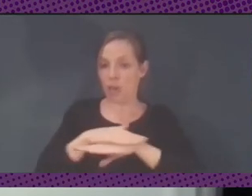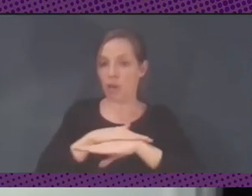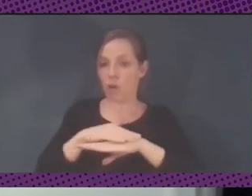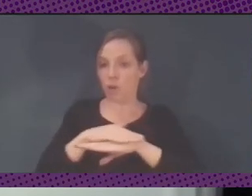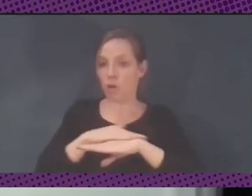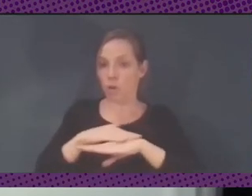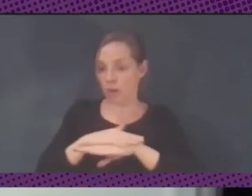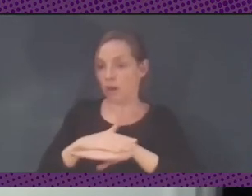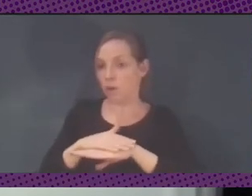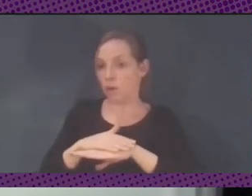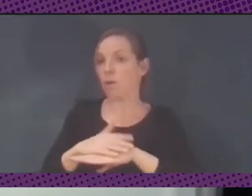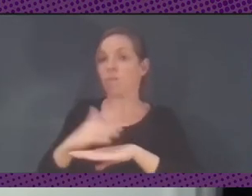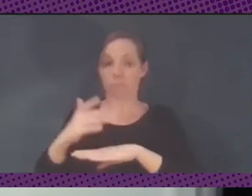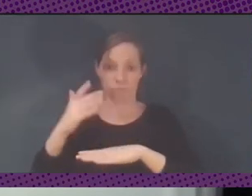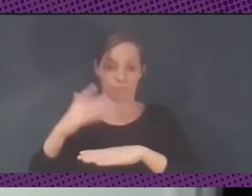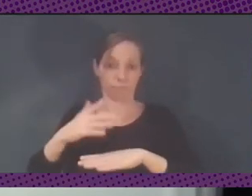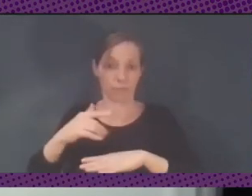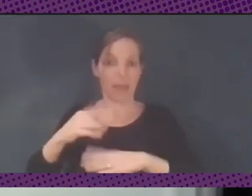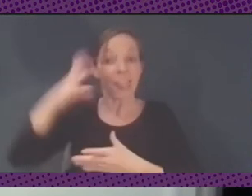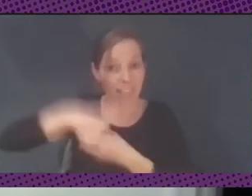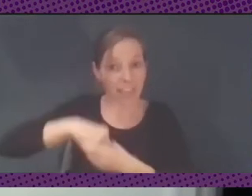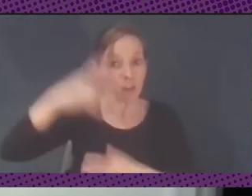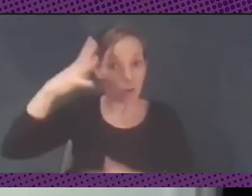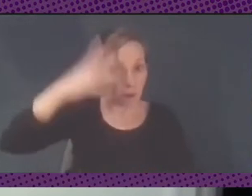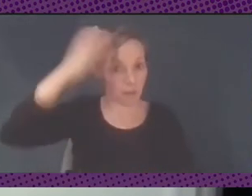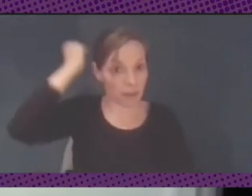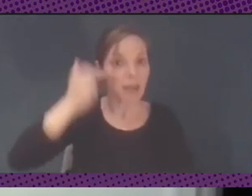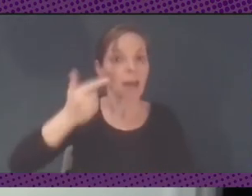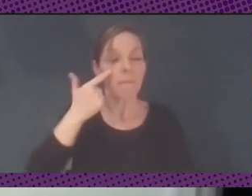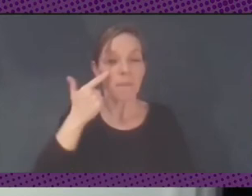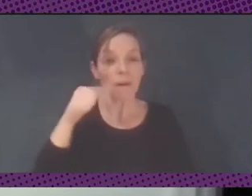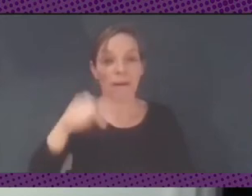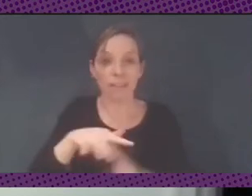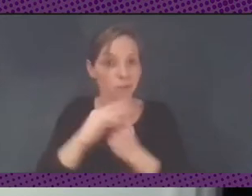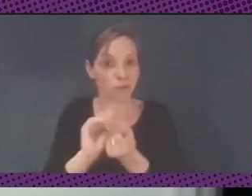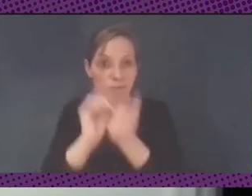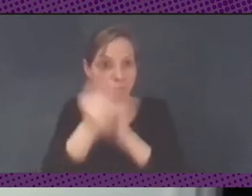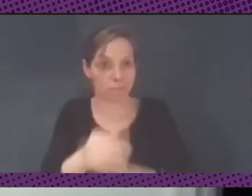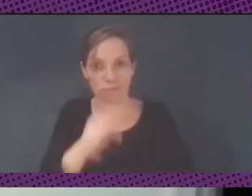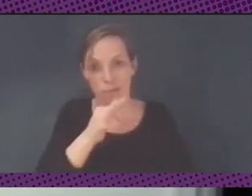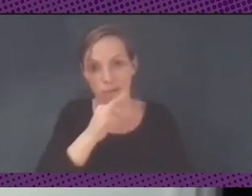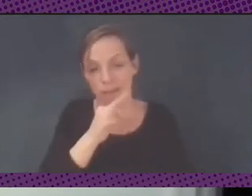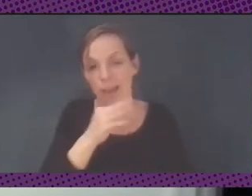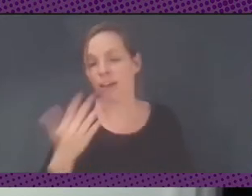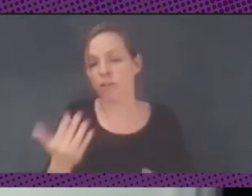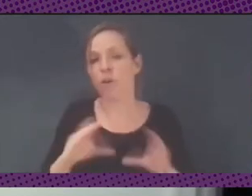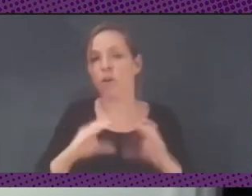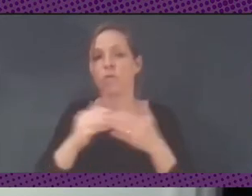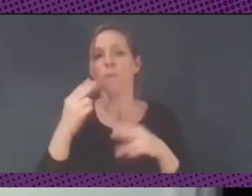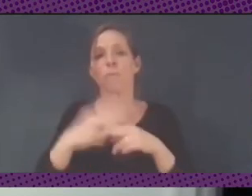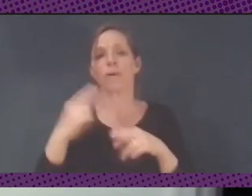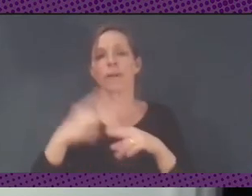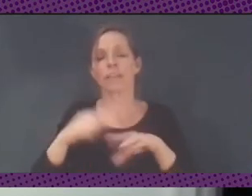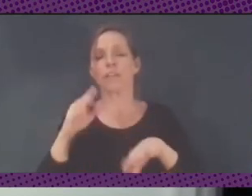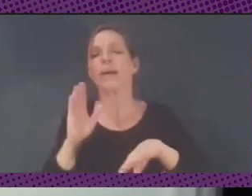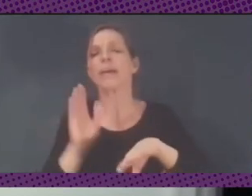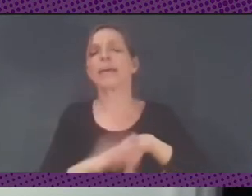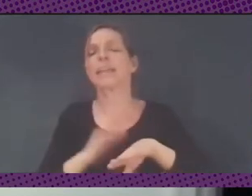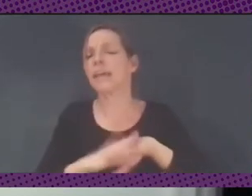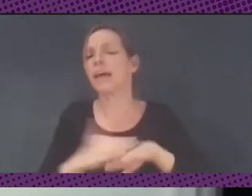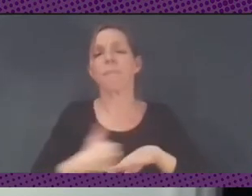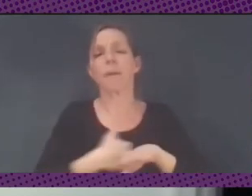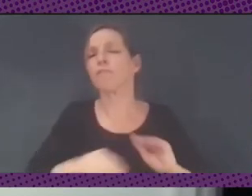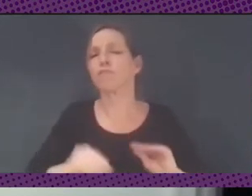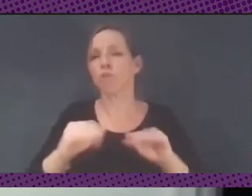role of the left or apart from all the contradictions and all the problems that they are